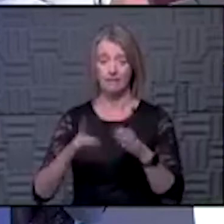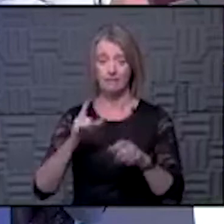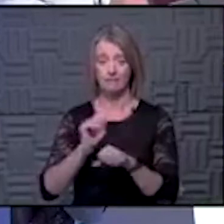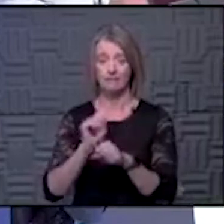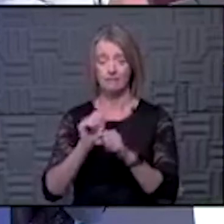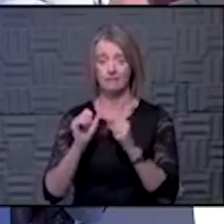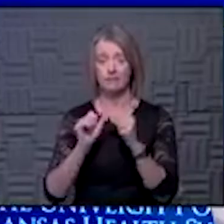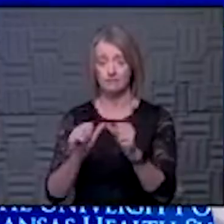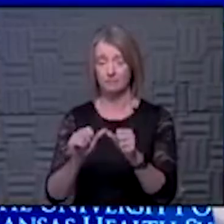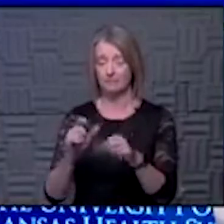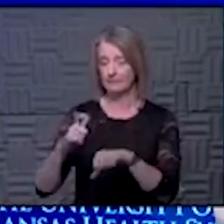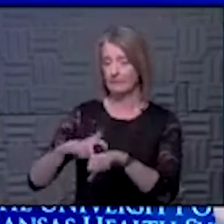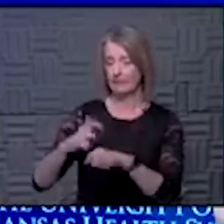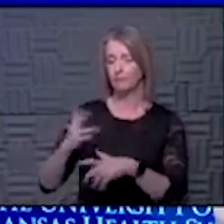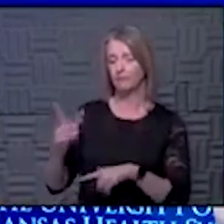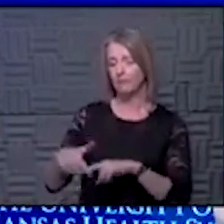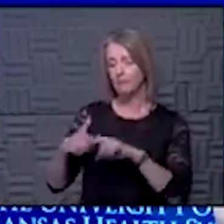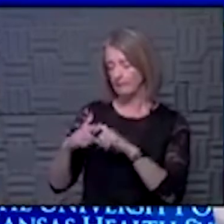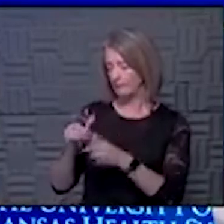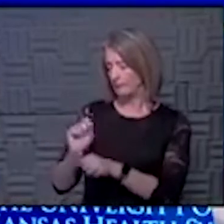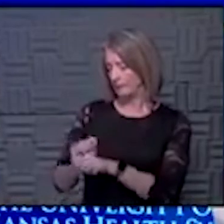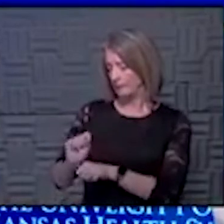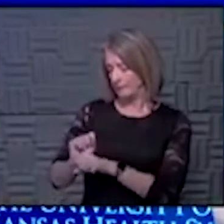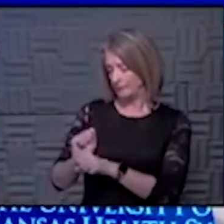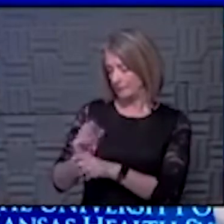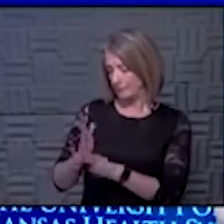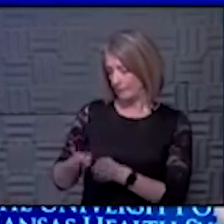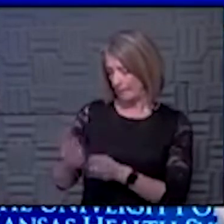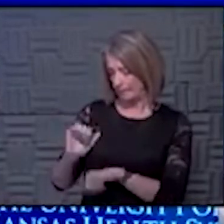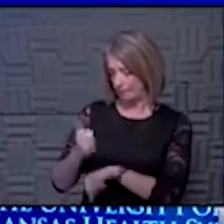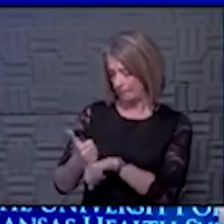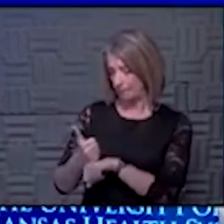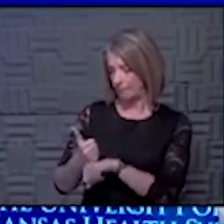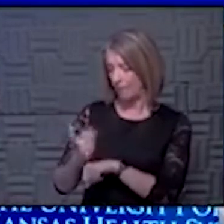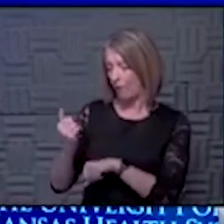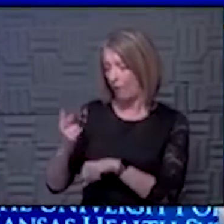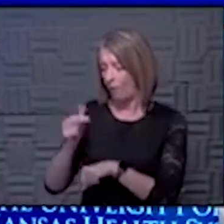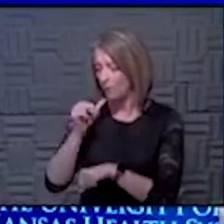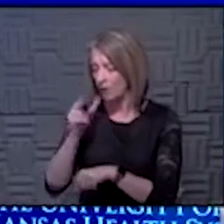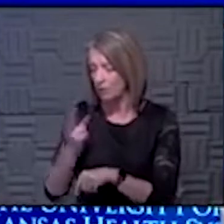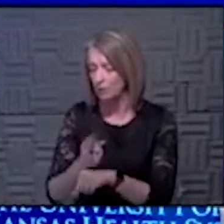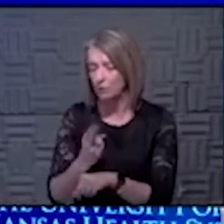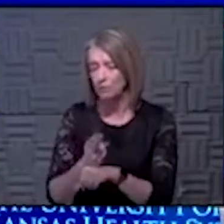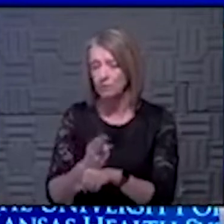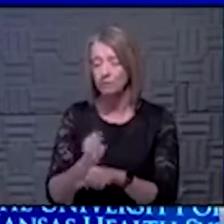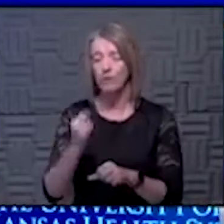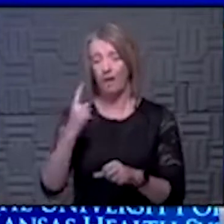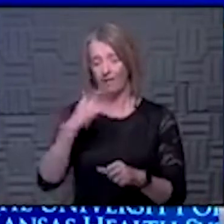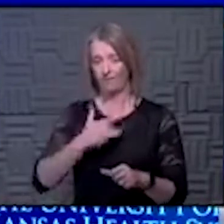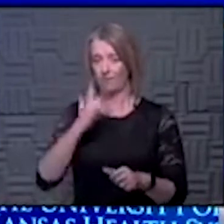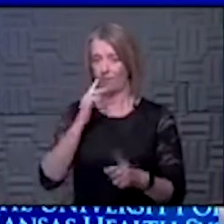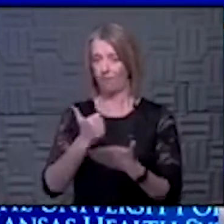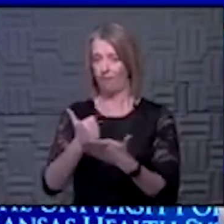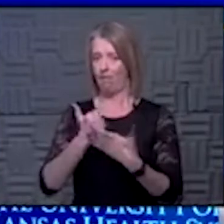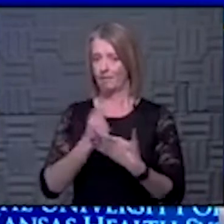were contingency plans at the time that we hope to never use may very well end up helping us over the next few weeks.